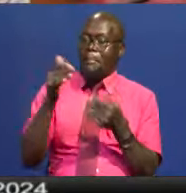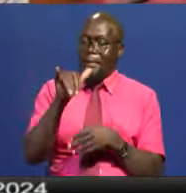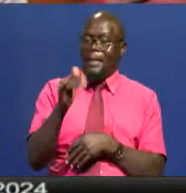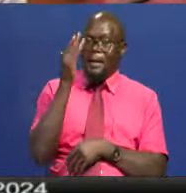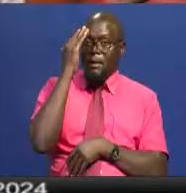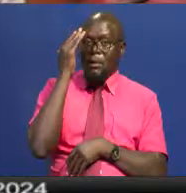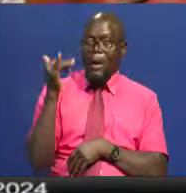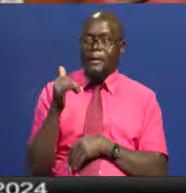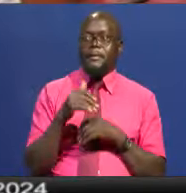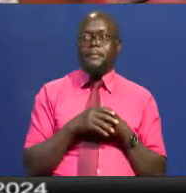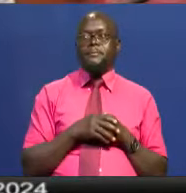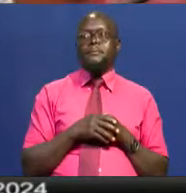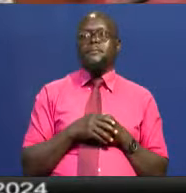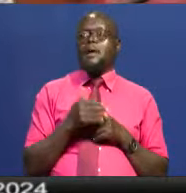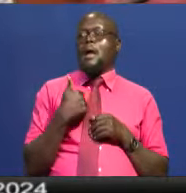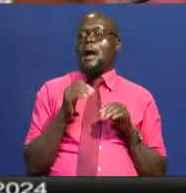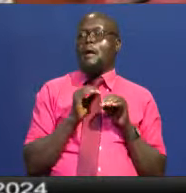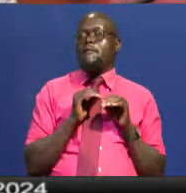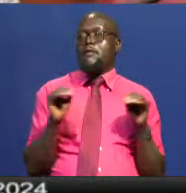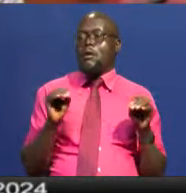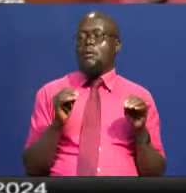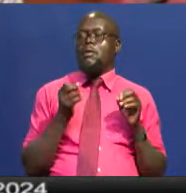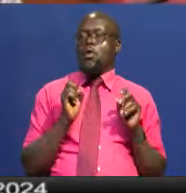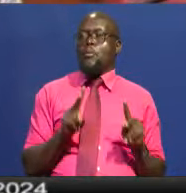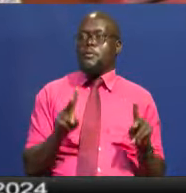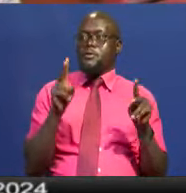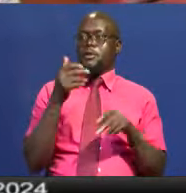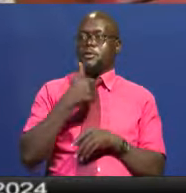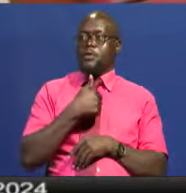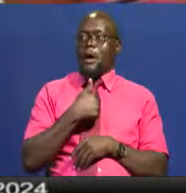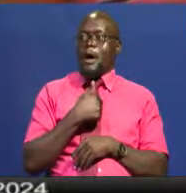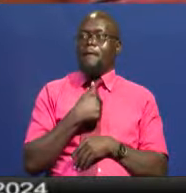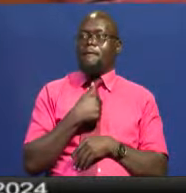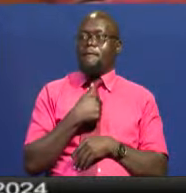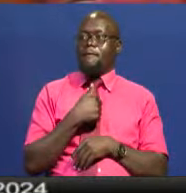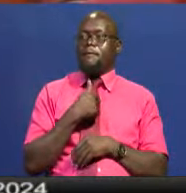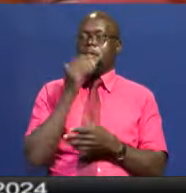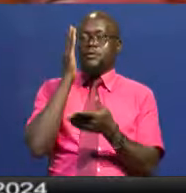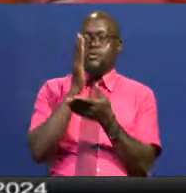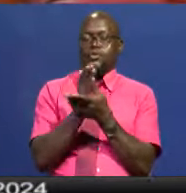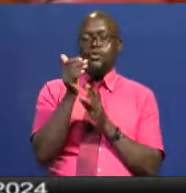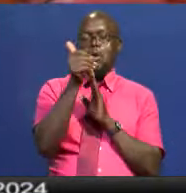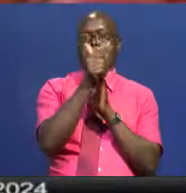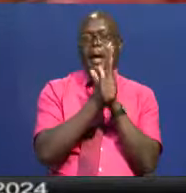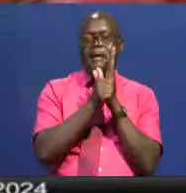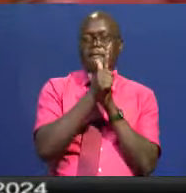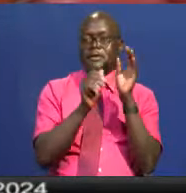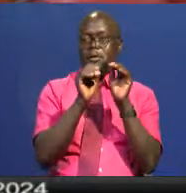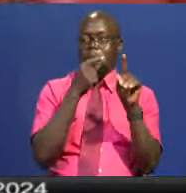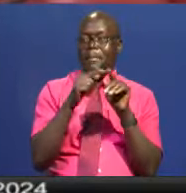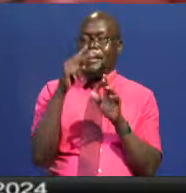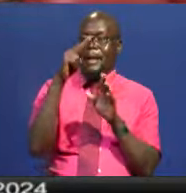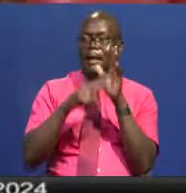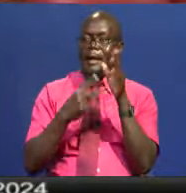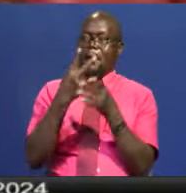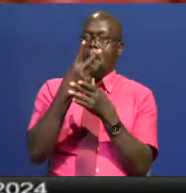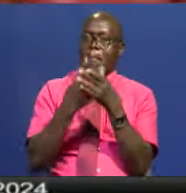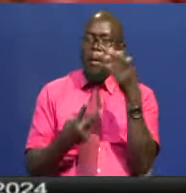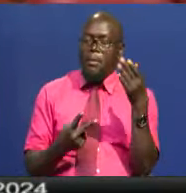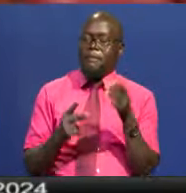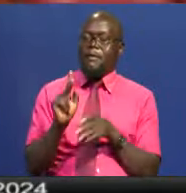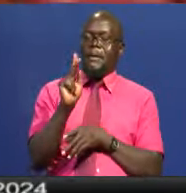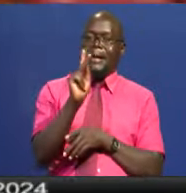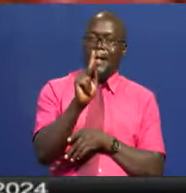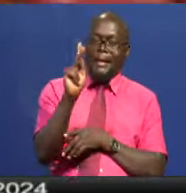because I did not have the luxury of having a national manifesto. But I read both manifestos from